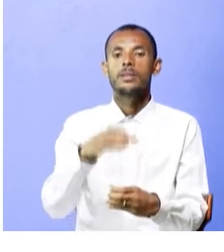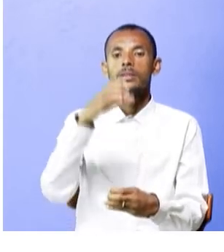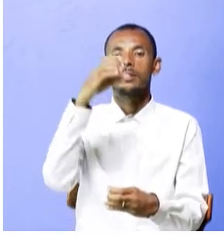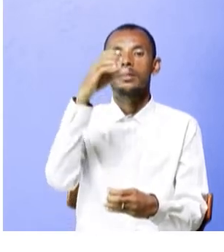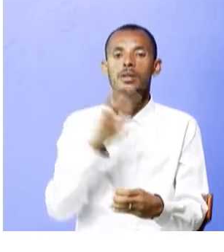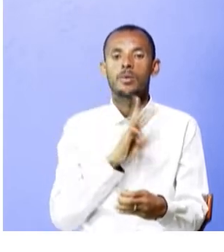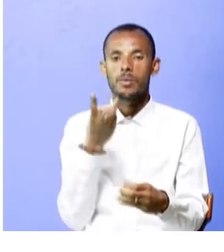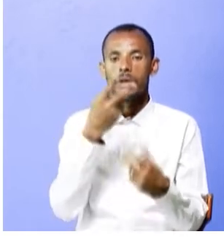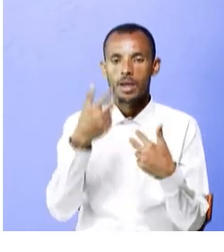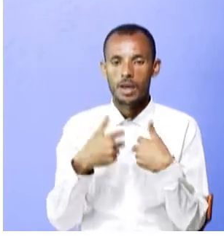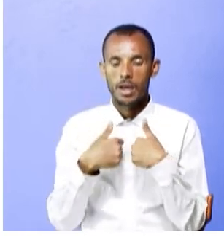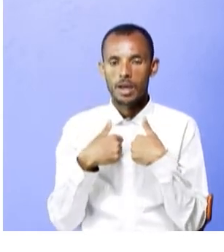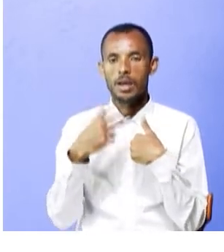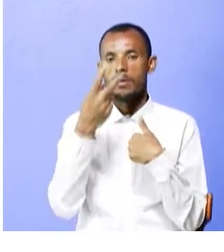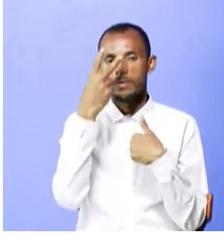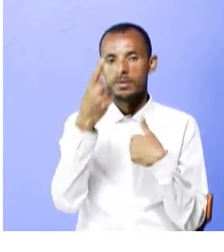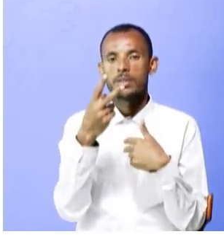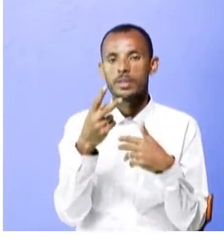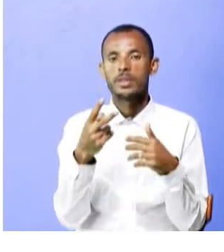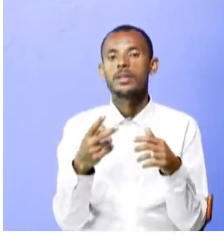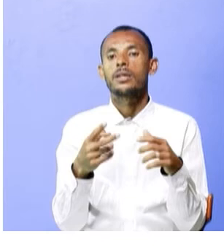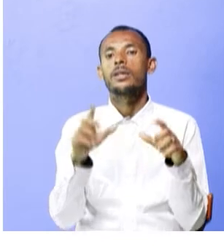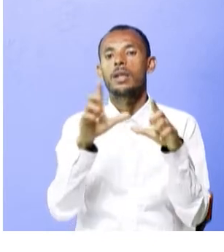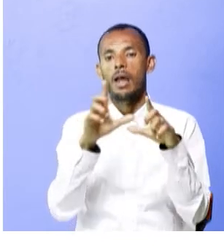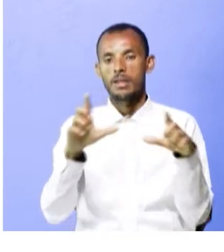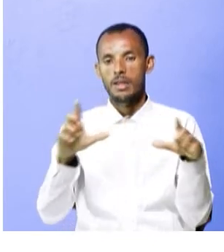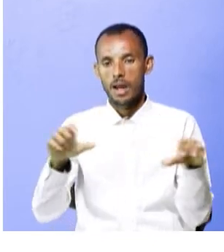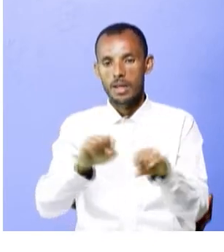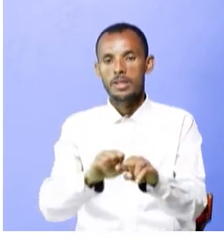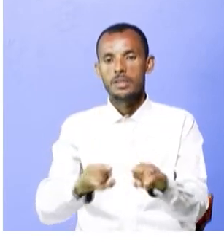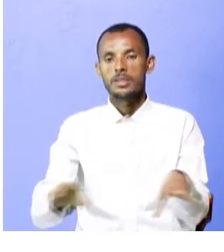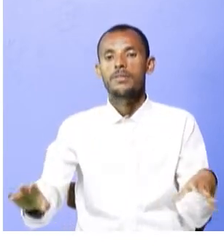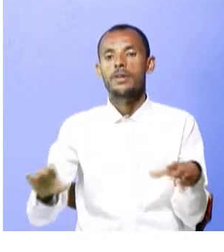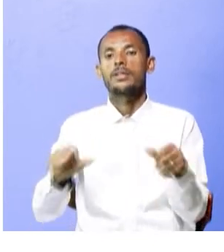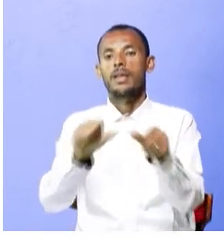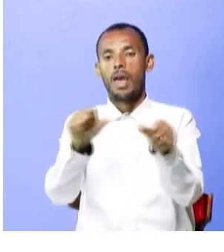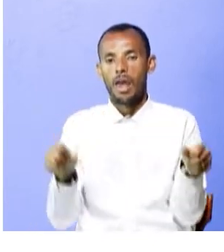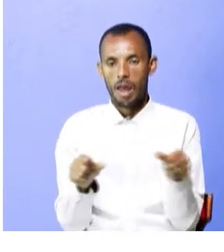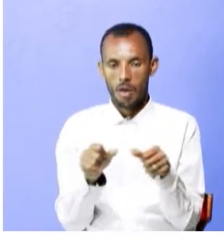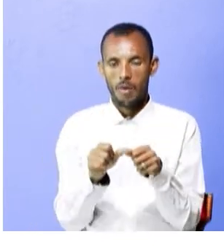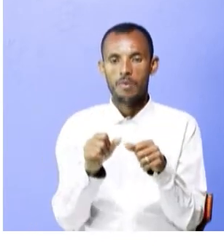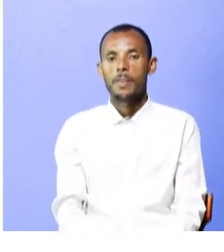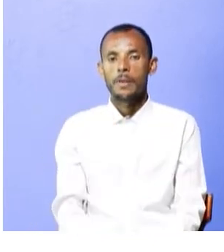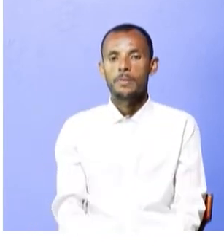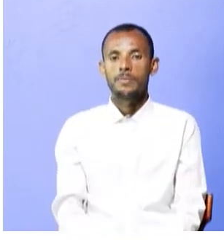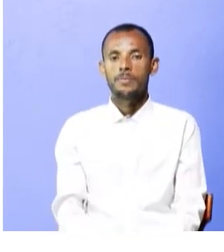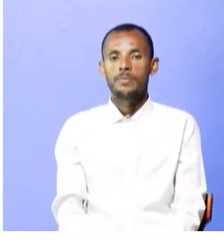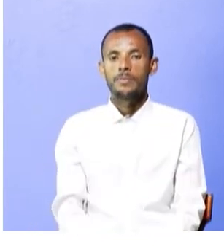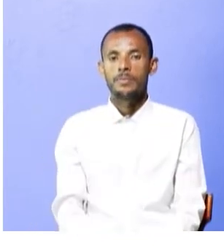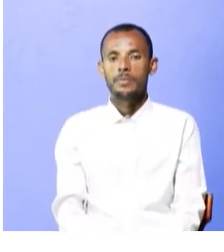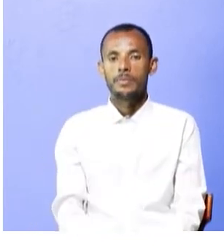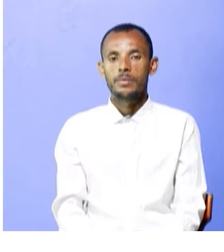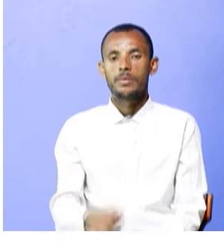we have seen the lateral surface area of a cylinder is given by the formula